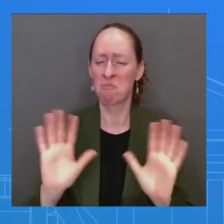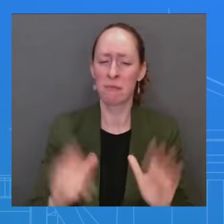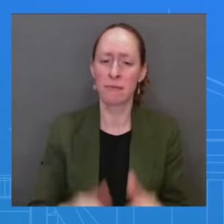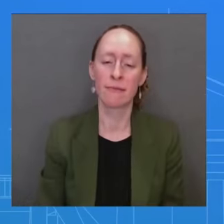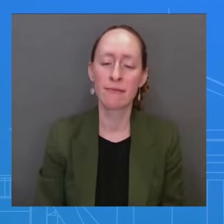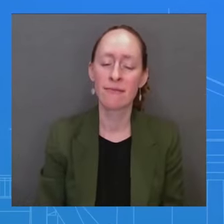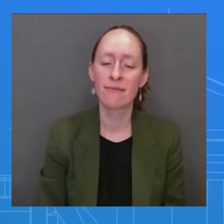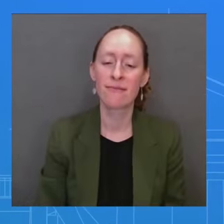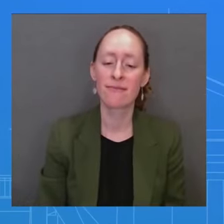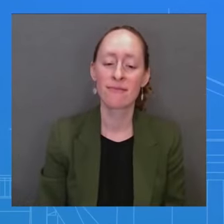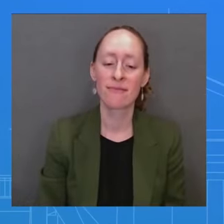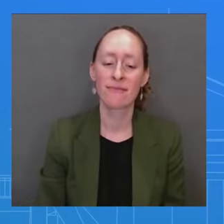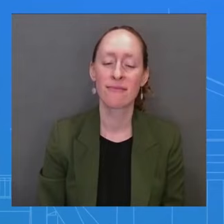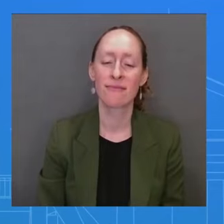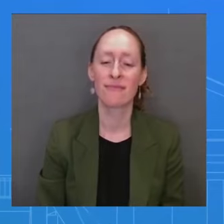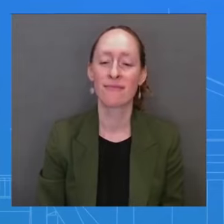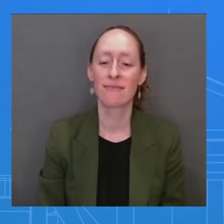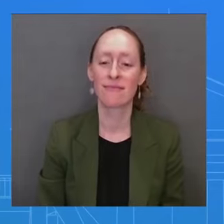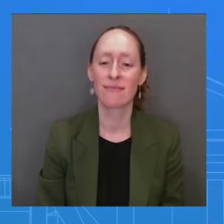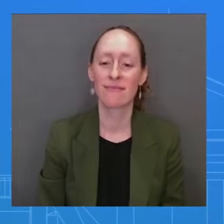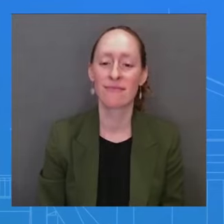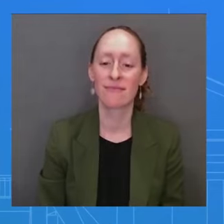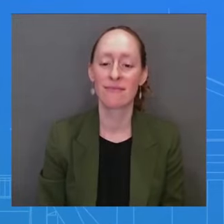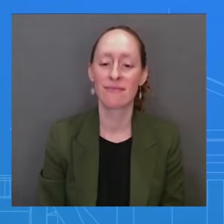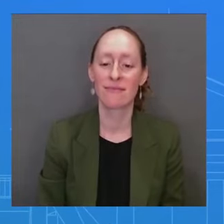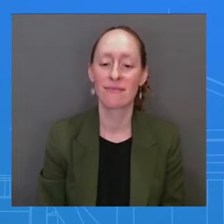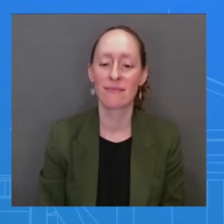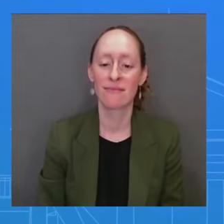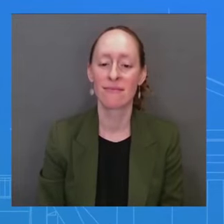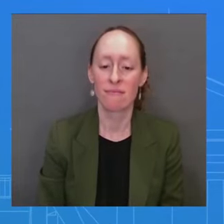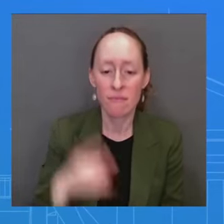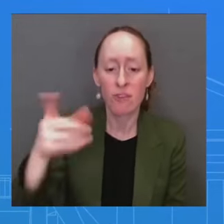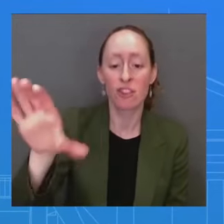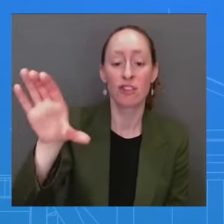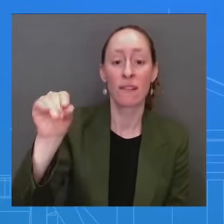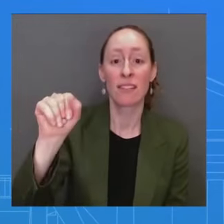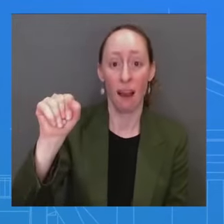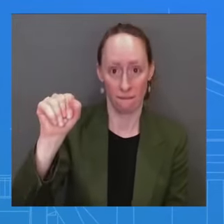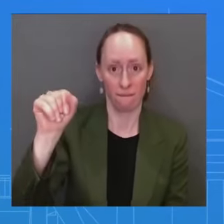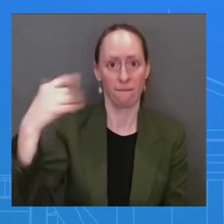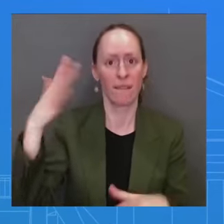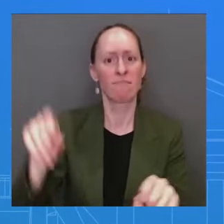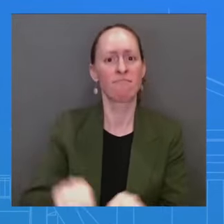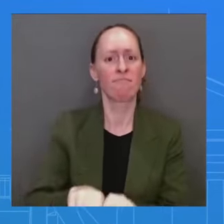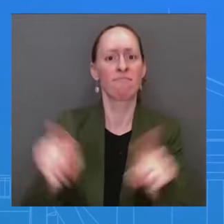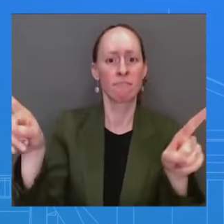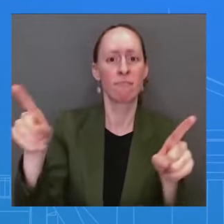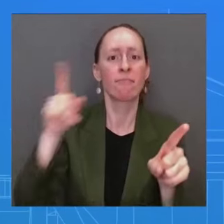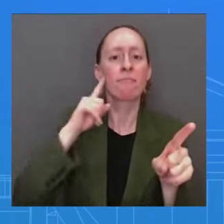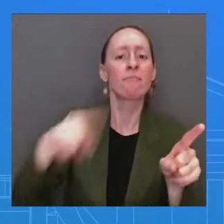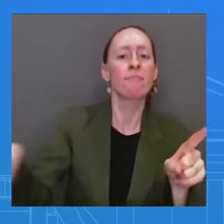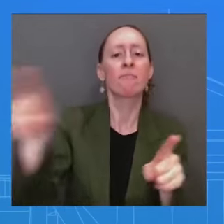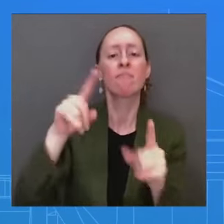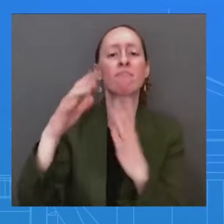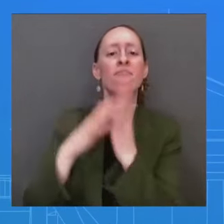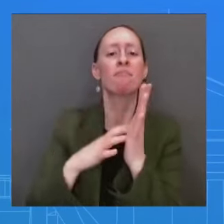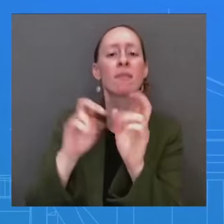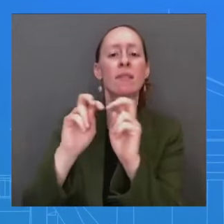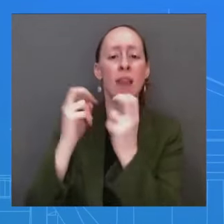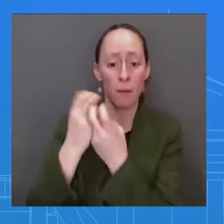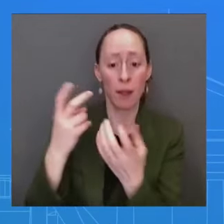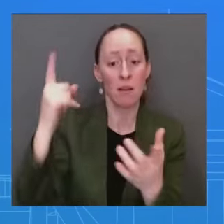Thank you. The Chief of Staff said in his memo to Cabinet Secretaries yesterday that they should delegate their responsibilities if they're hospitalized. Since, as far as we